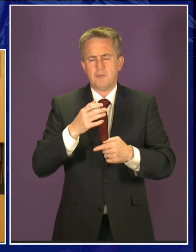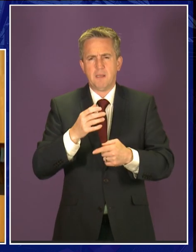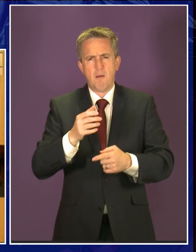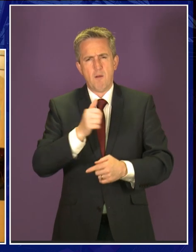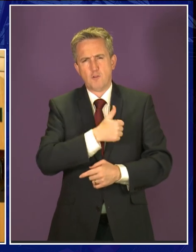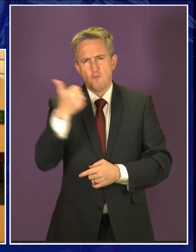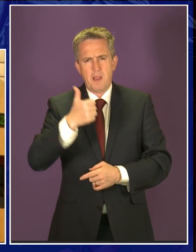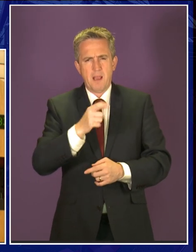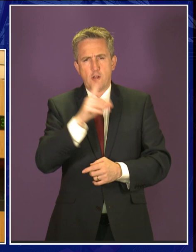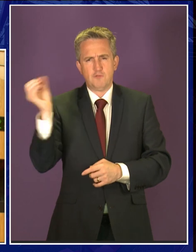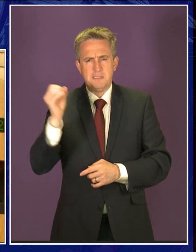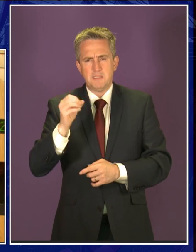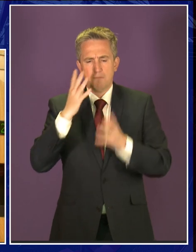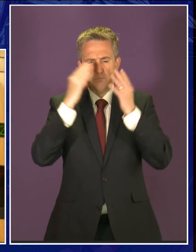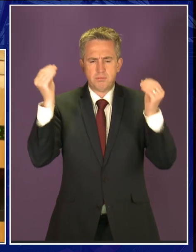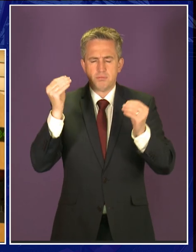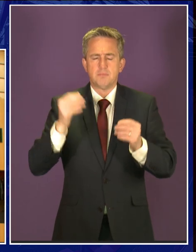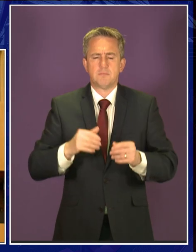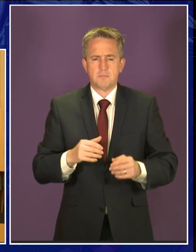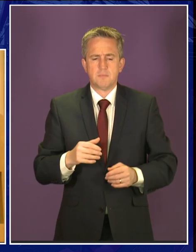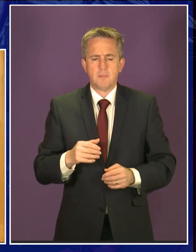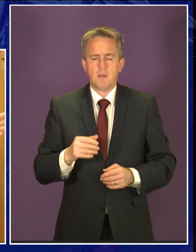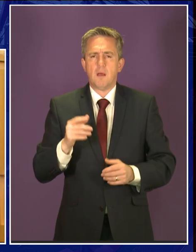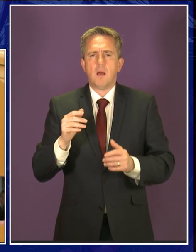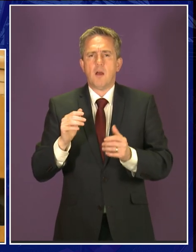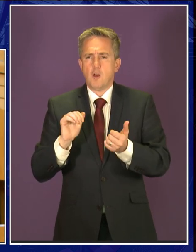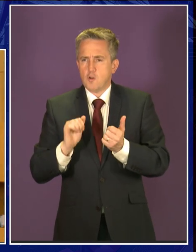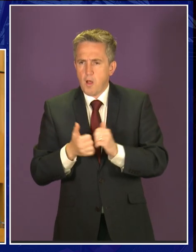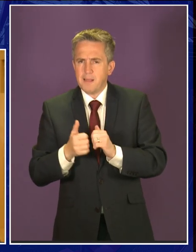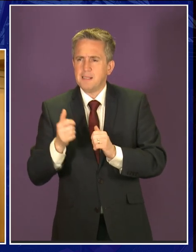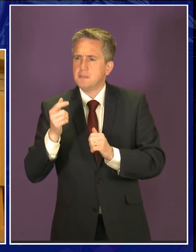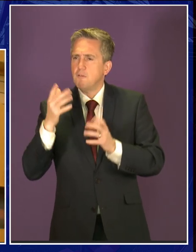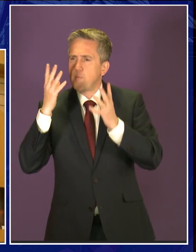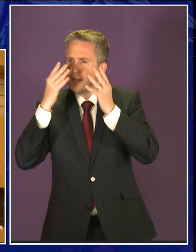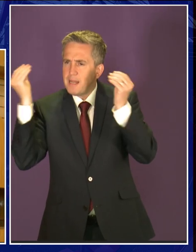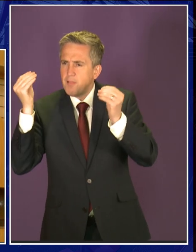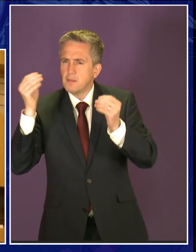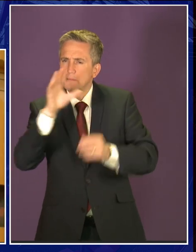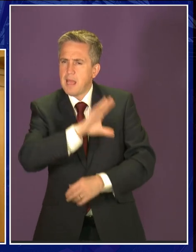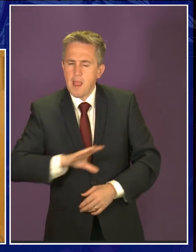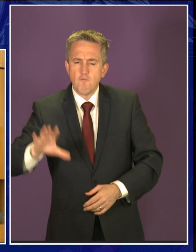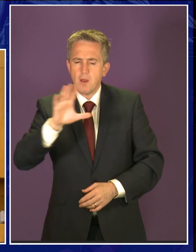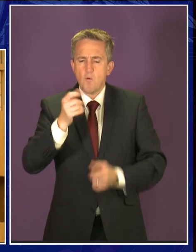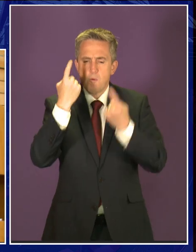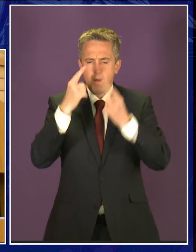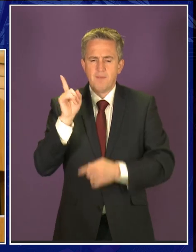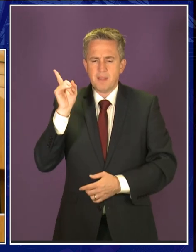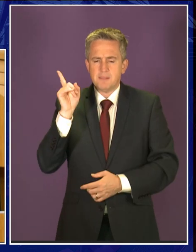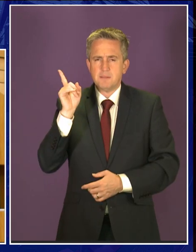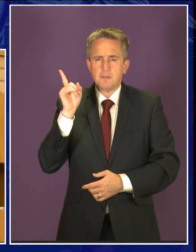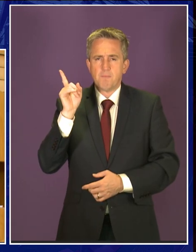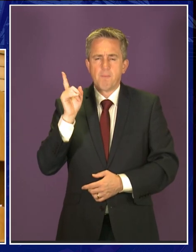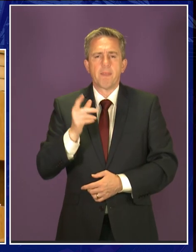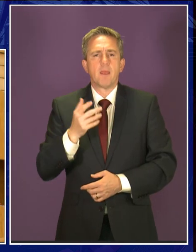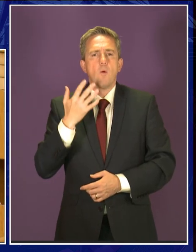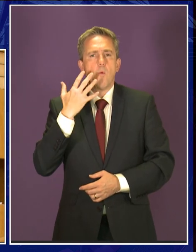century. And it says, de kost gaat voor de baat uit. Colleagues from the Netherlands and Flanders will know what it means. It means when you